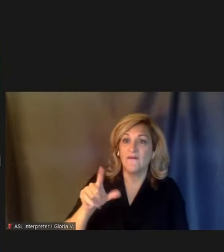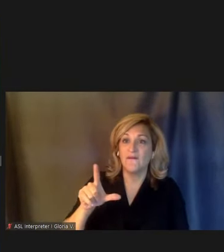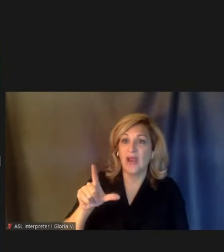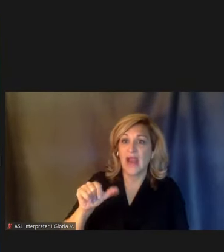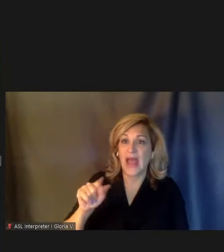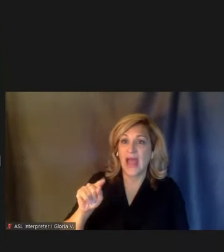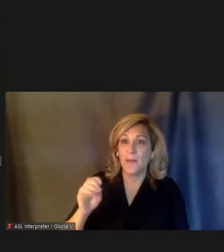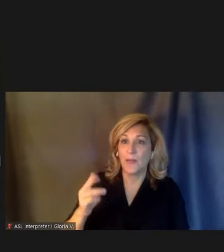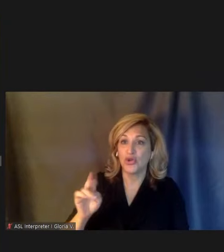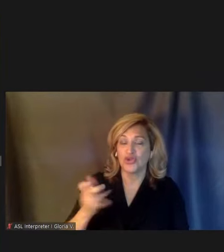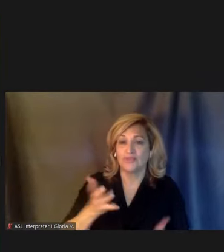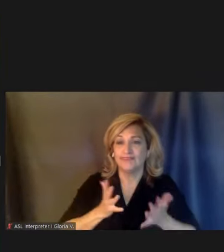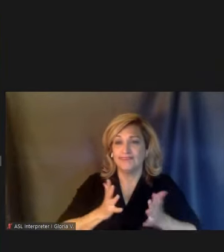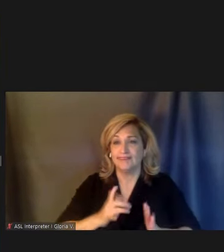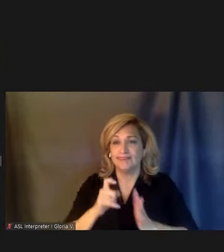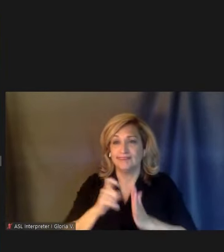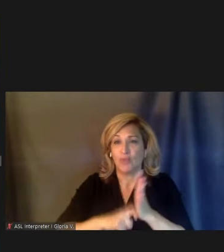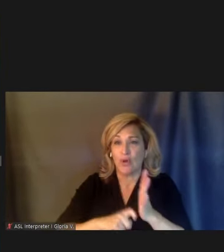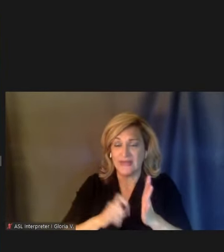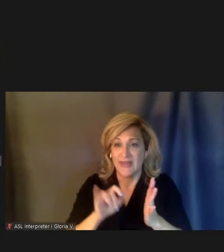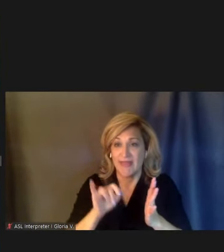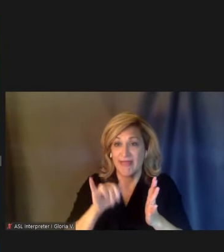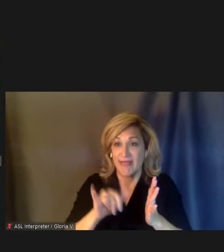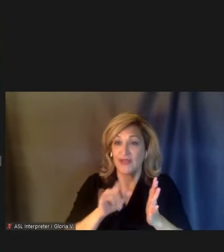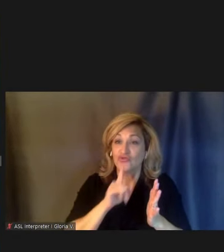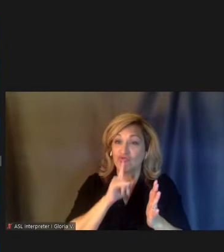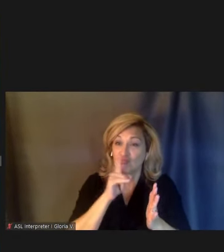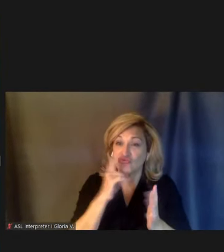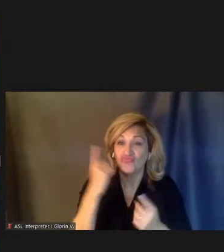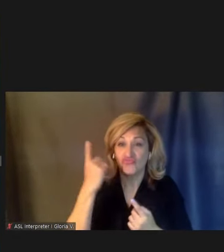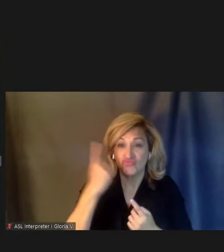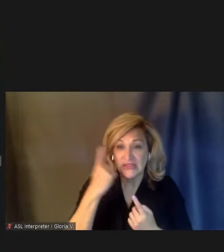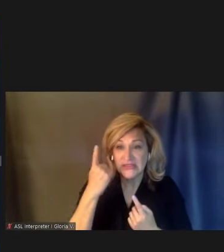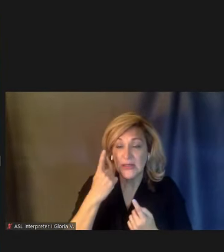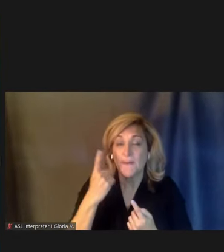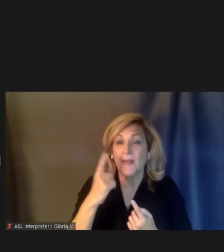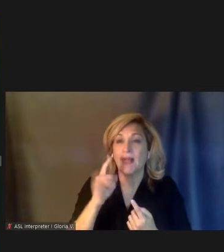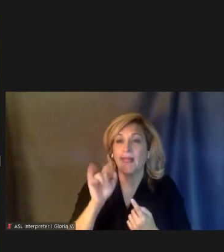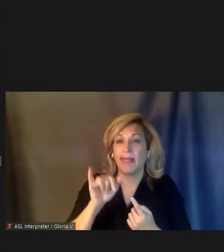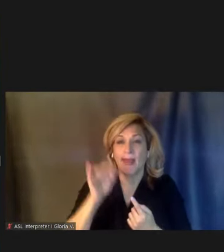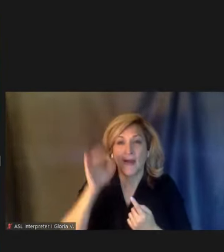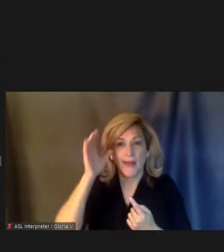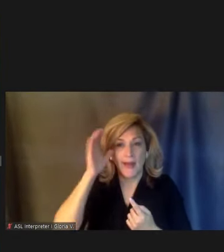The congestion pricing, it's a reasonable concept, but the notion